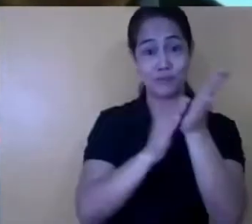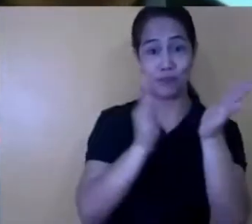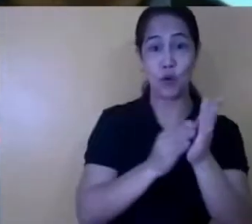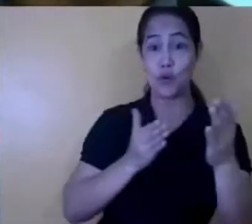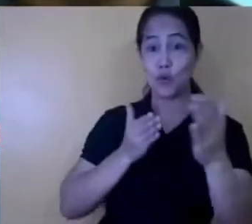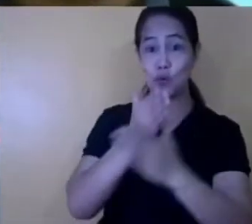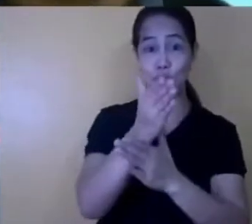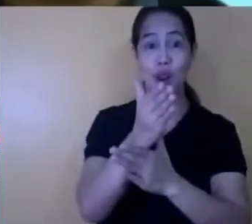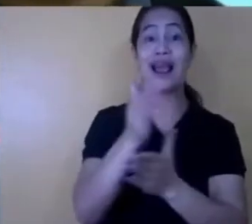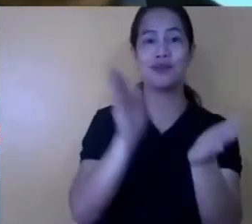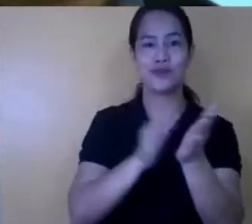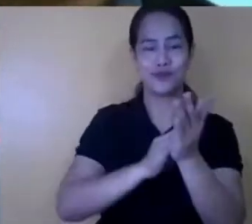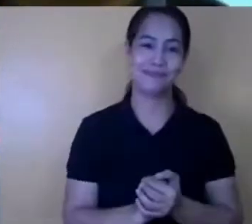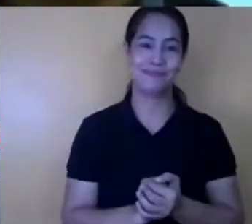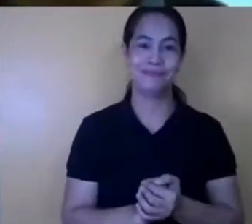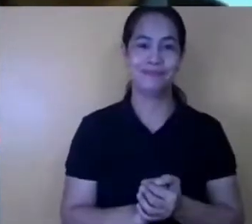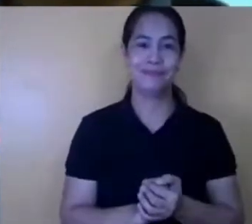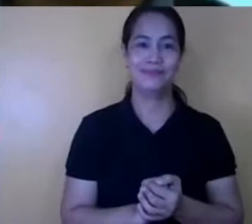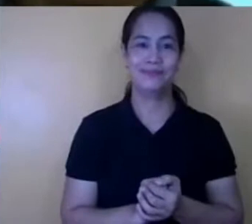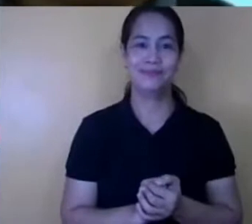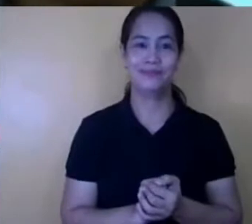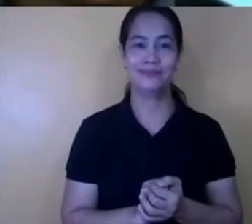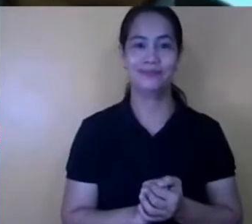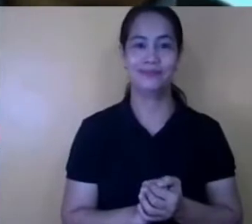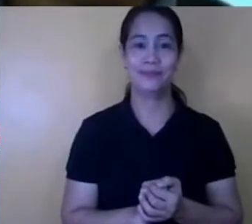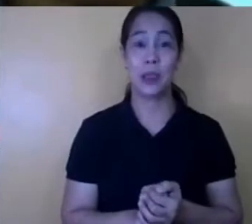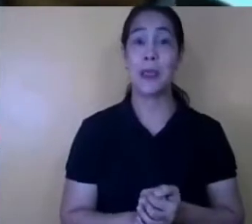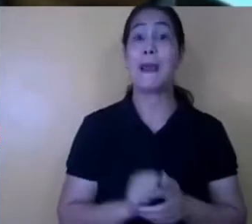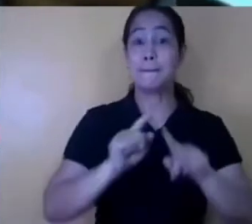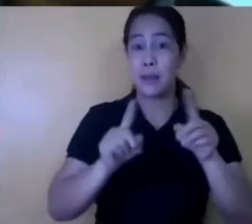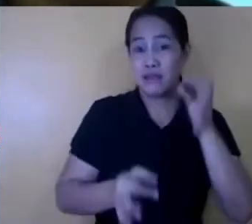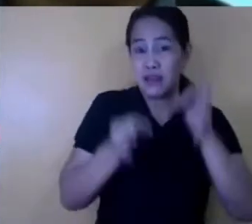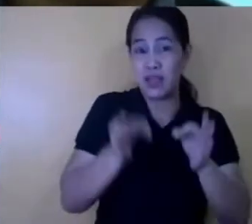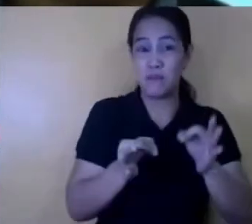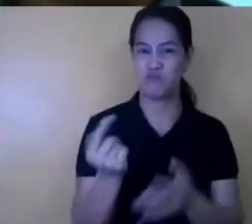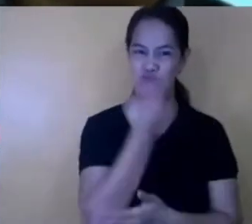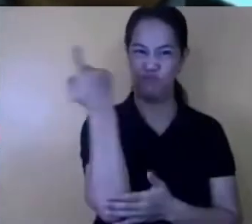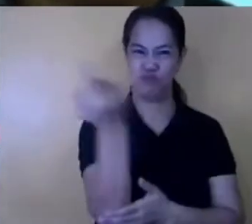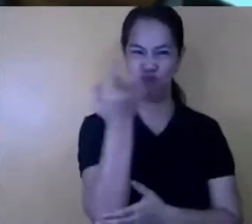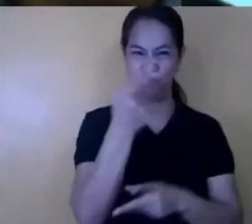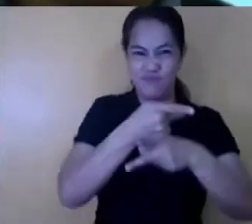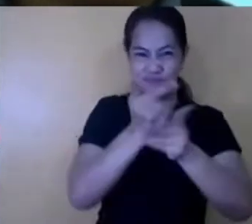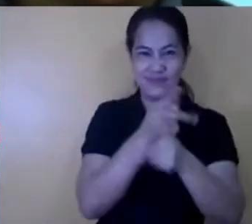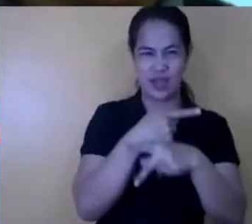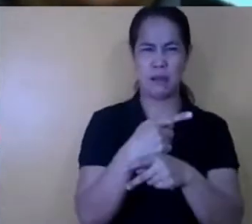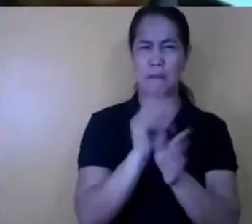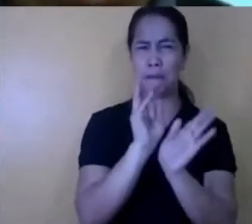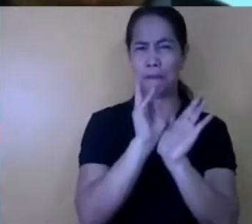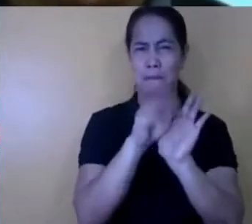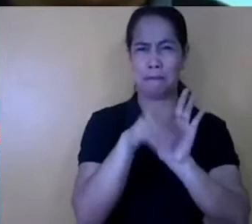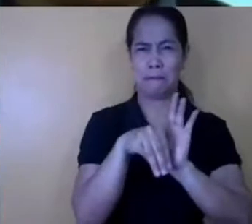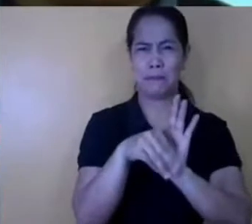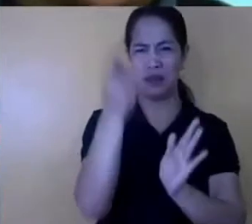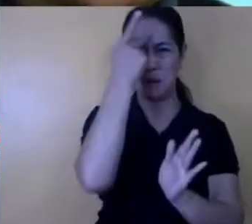school community partnerships. But if you were only able to produce minutes of parent-teacher conference